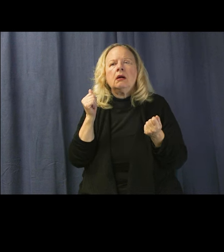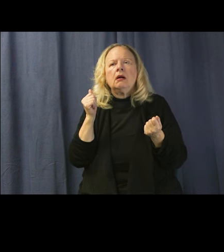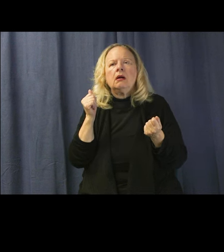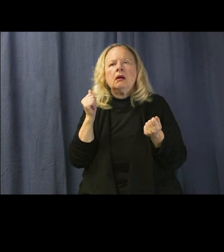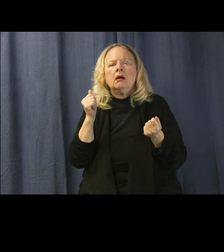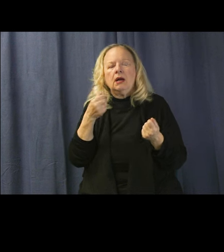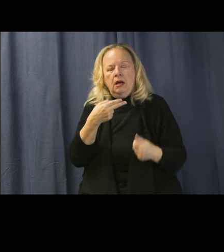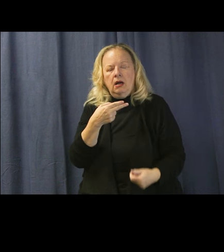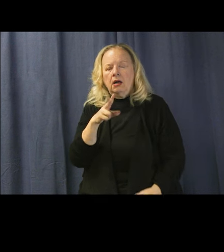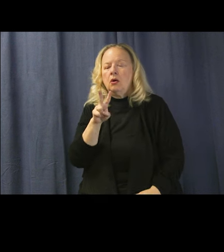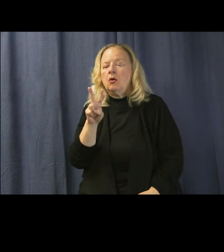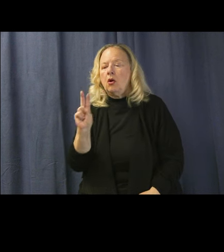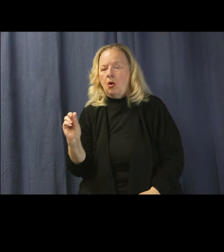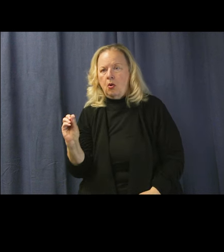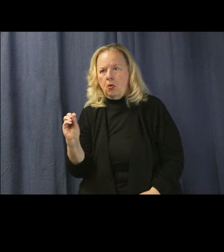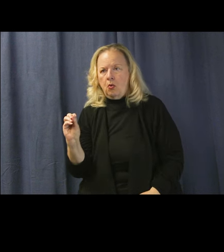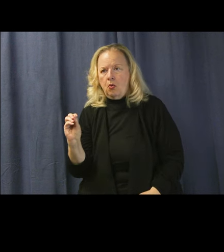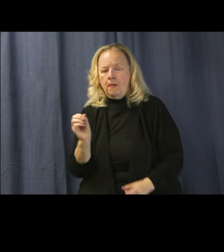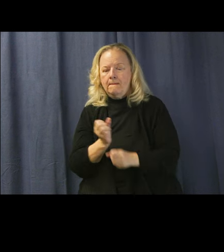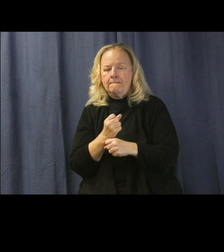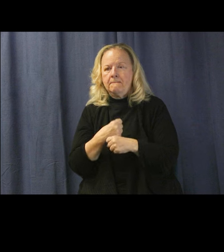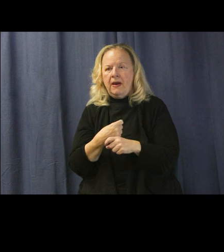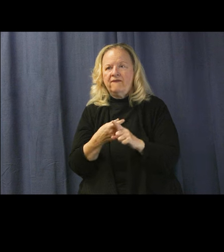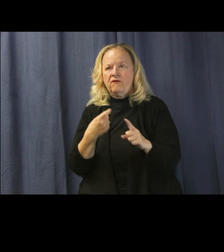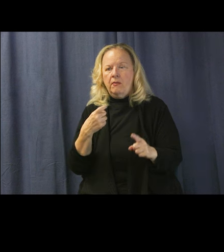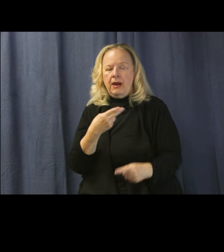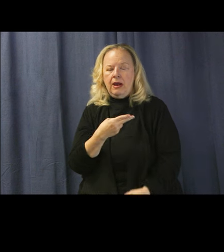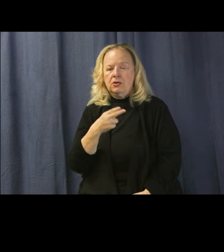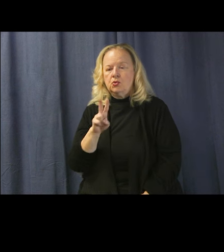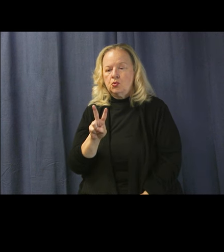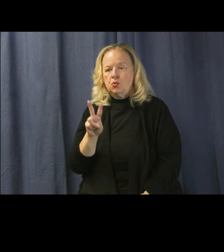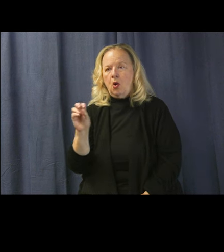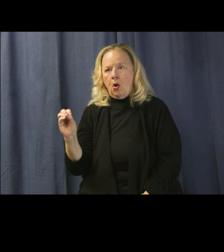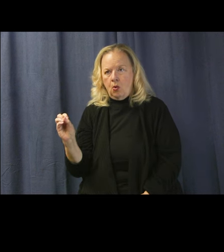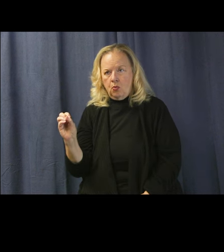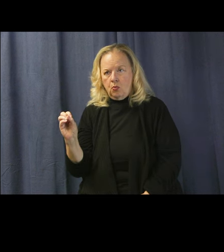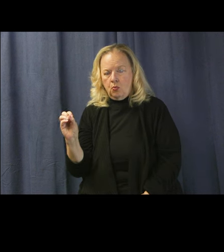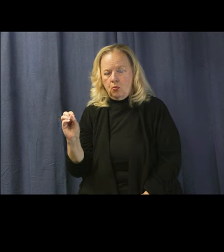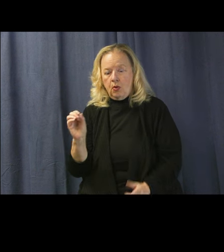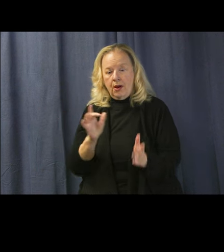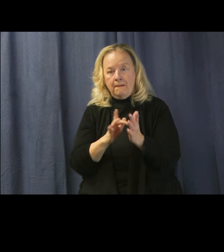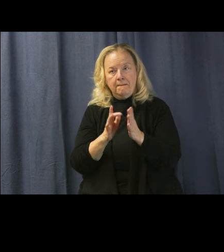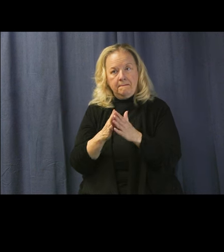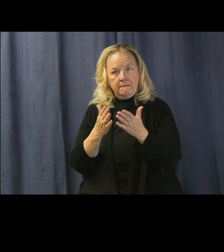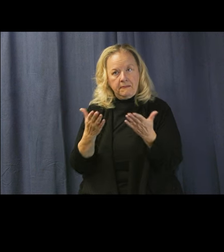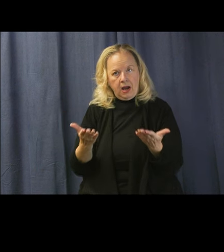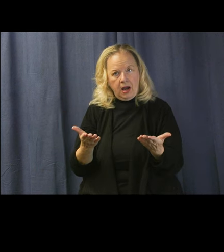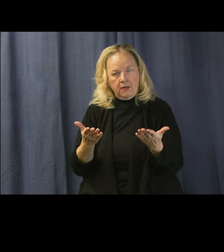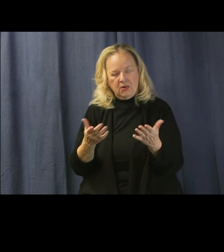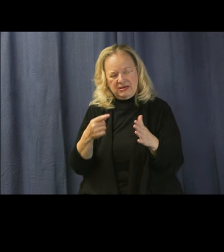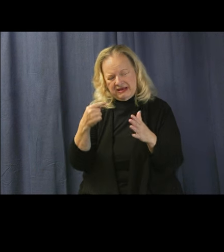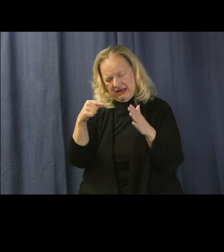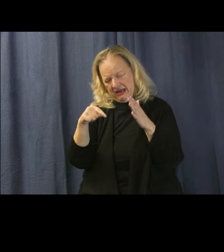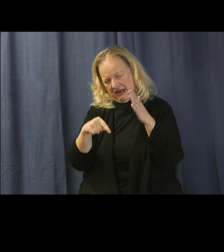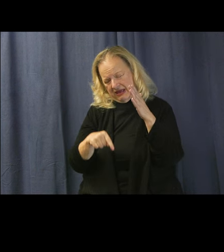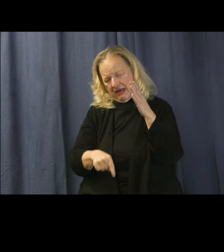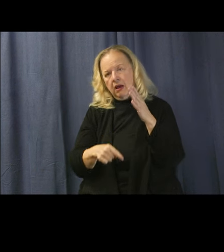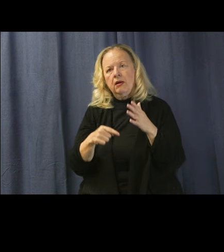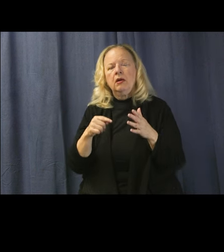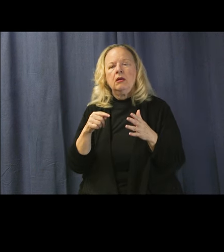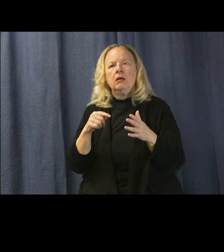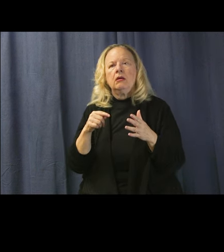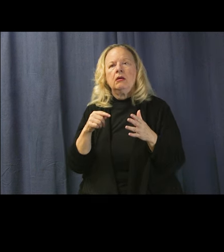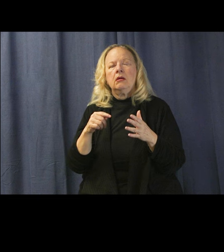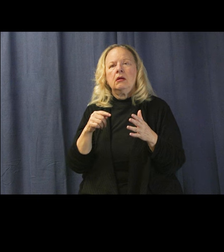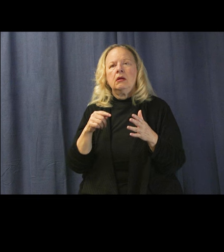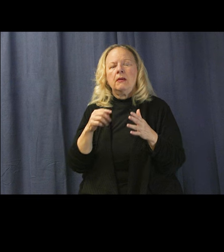really? It's H2O. So what I'm going to do is we're going to look at the Bible, but we're going to go so, I'm going to break the